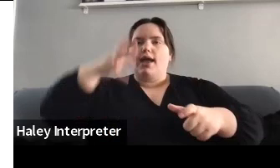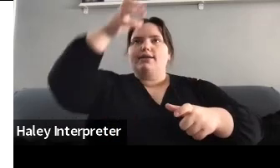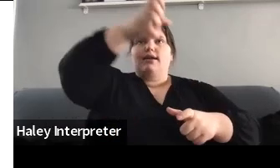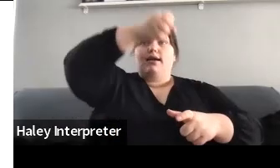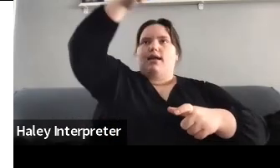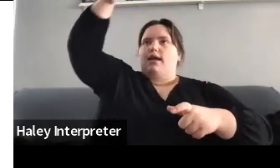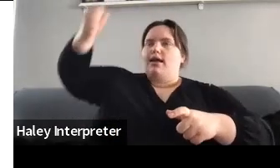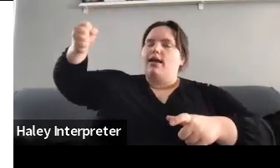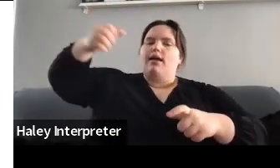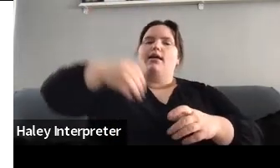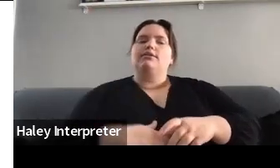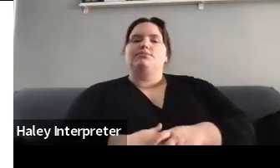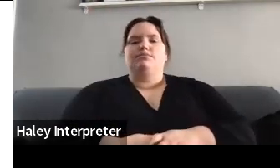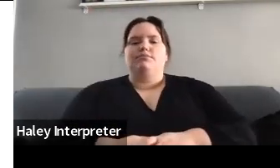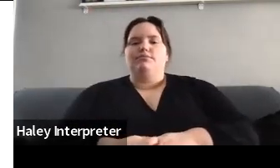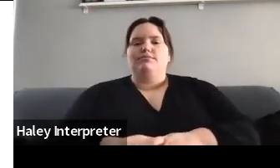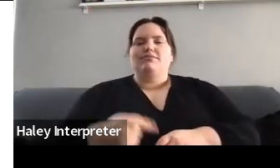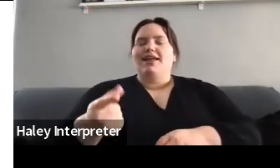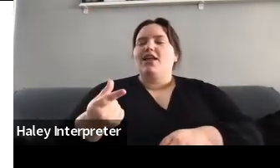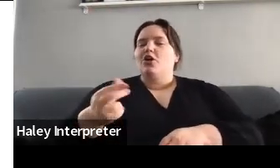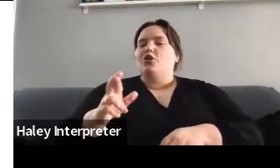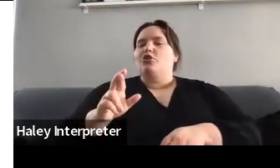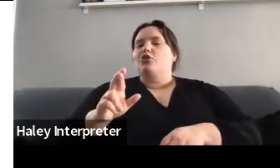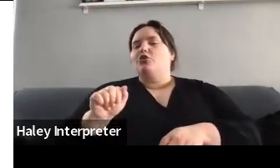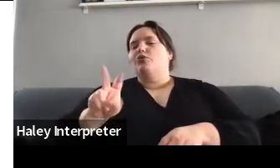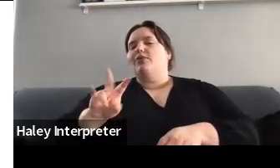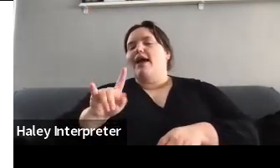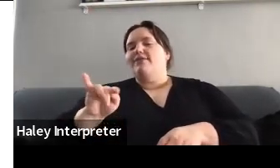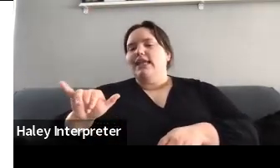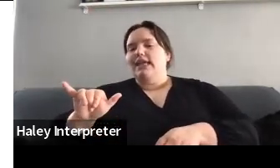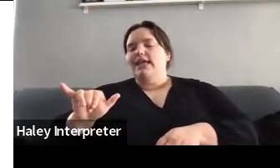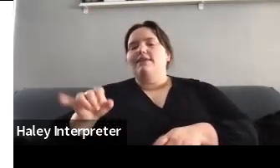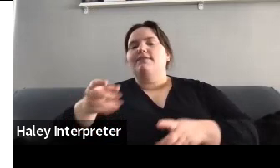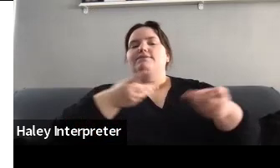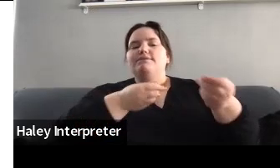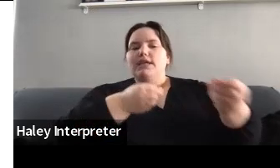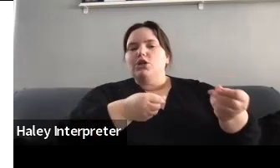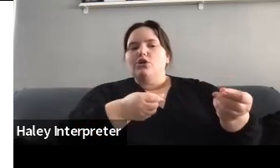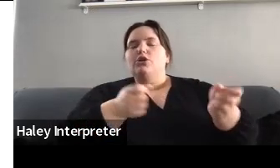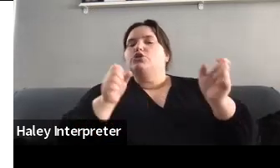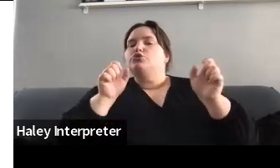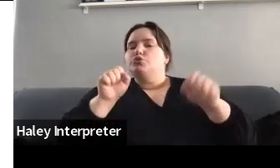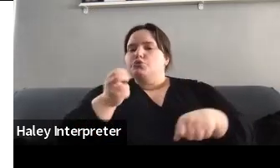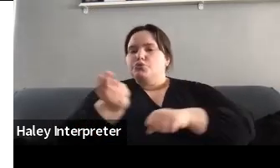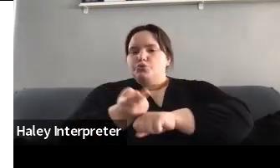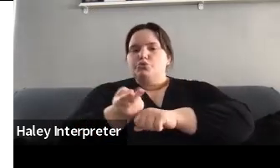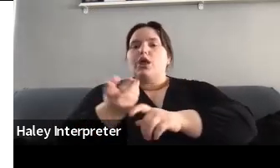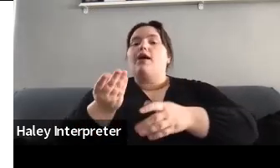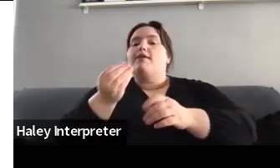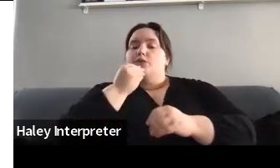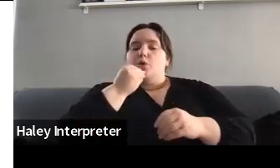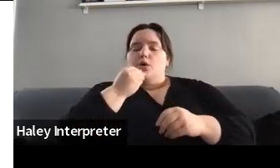Gravity feeders allow you to put a good amount of food in at one time, and then as the food gets